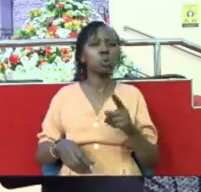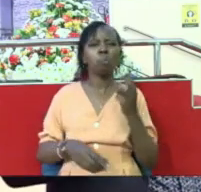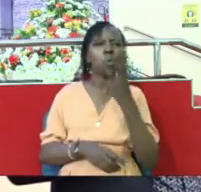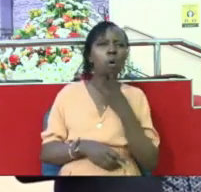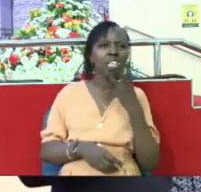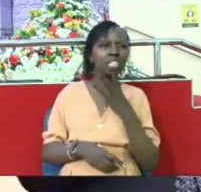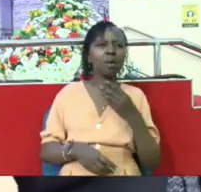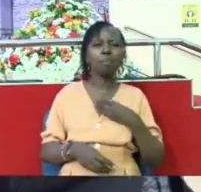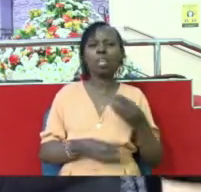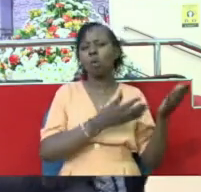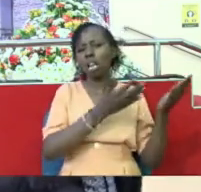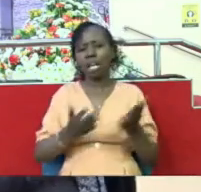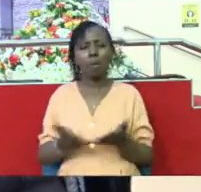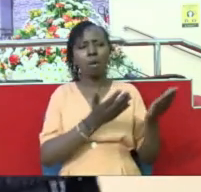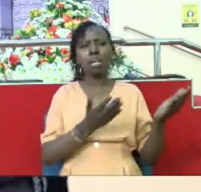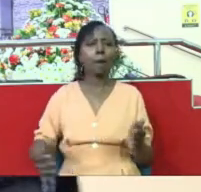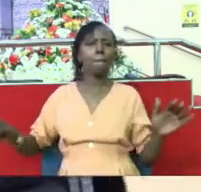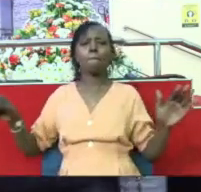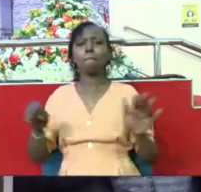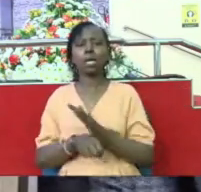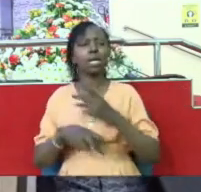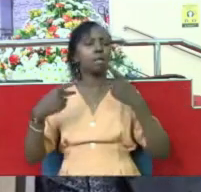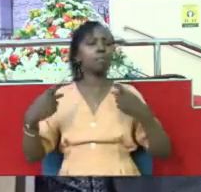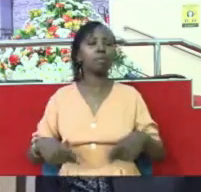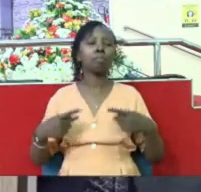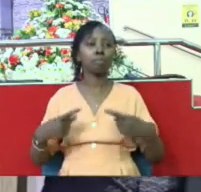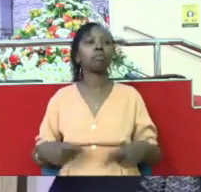Mutawaona huko. Nimewa invite dunia mzima. I invited people